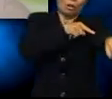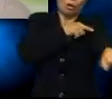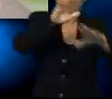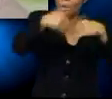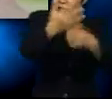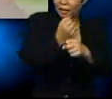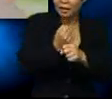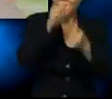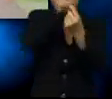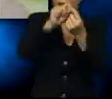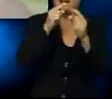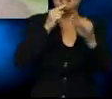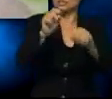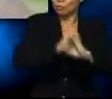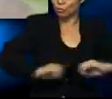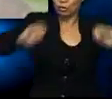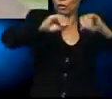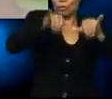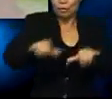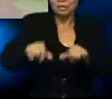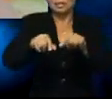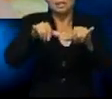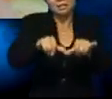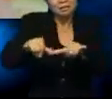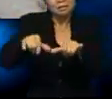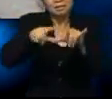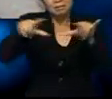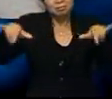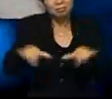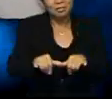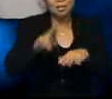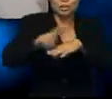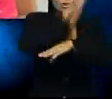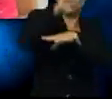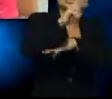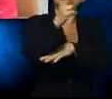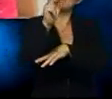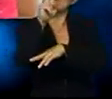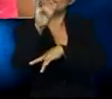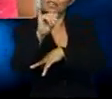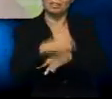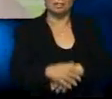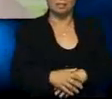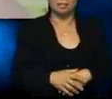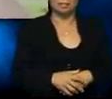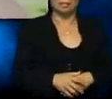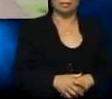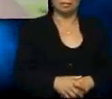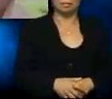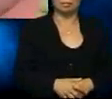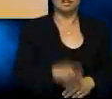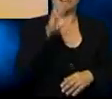long. Very good. How did you get your exact answer without measuring tape? We use Ravi. Ravi?